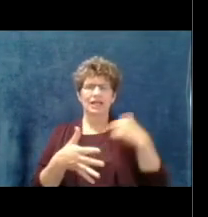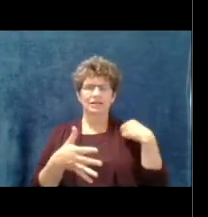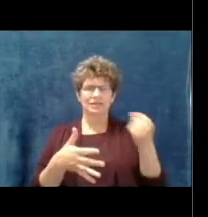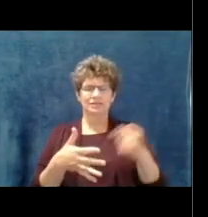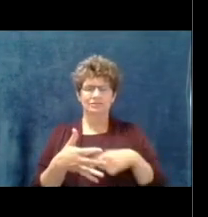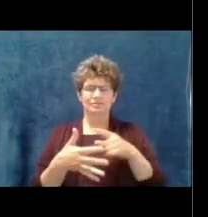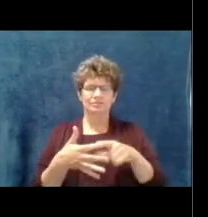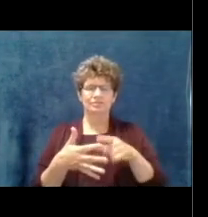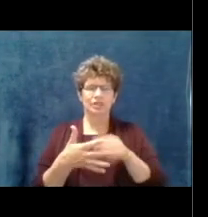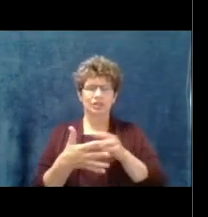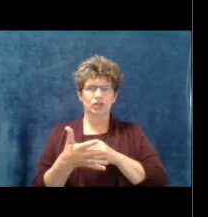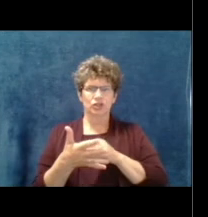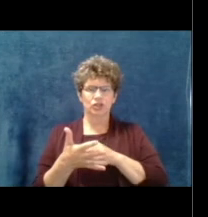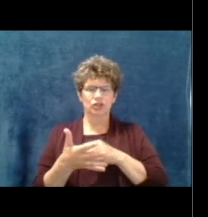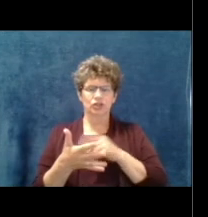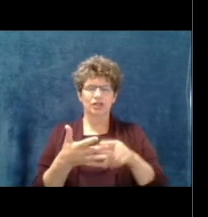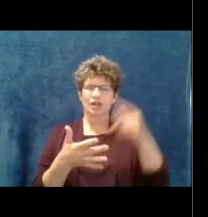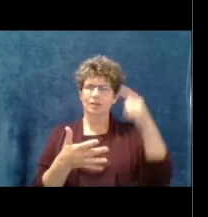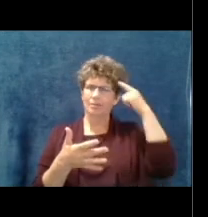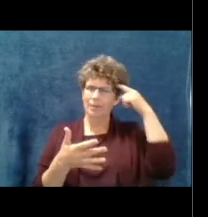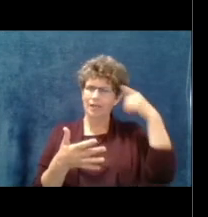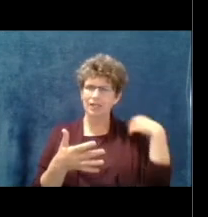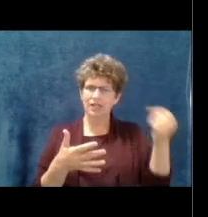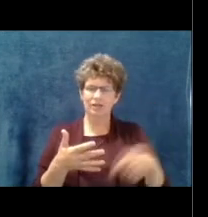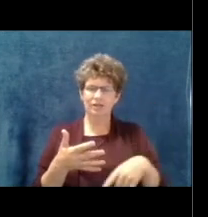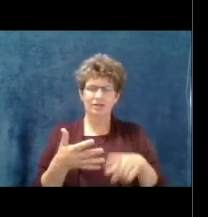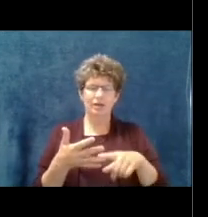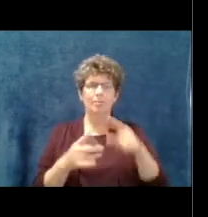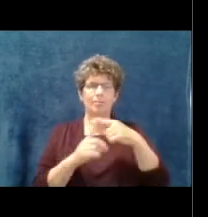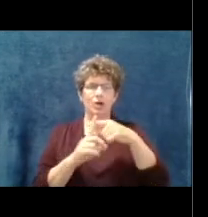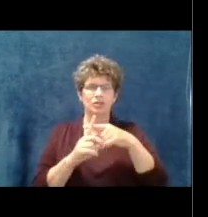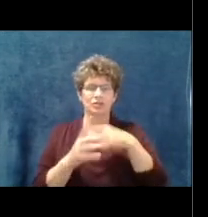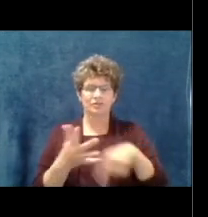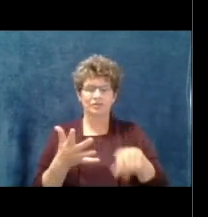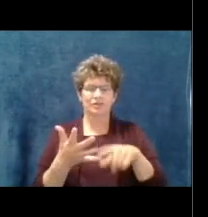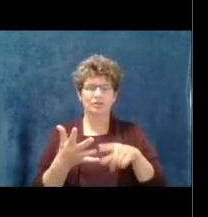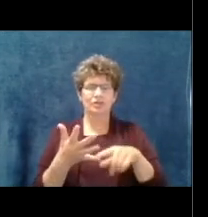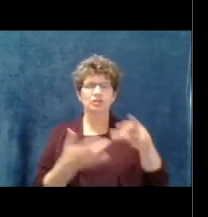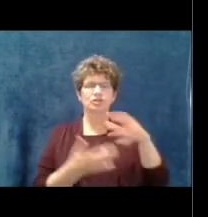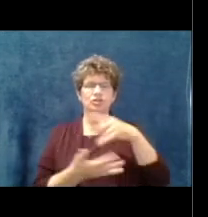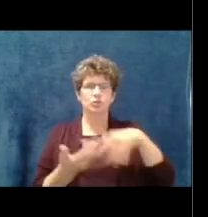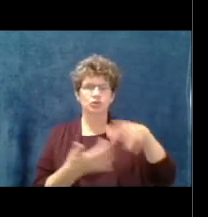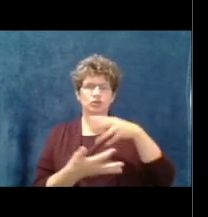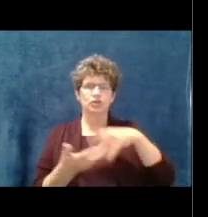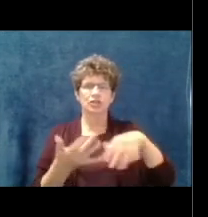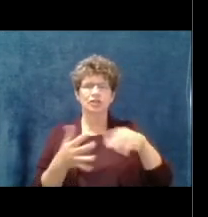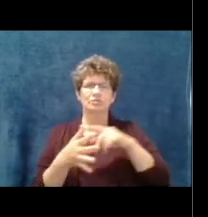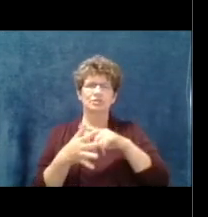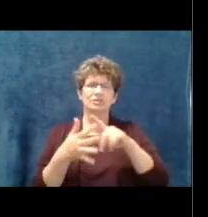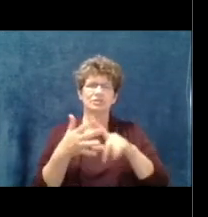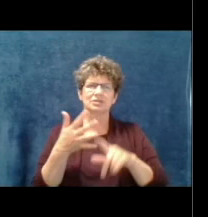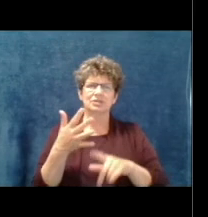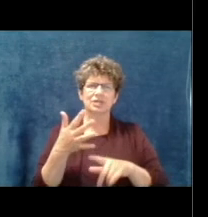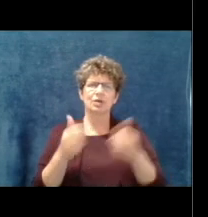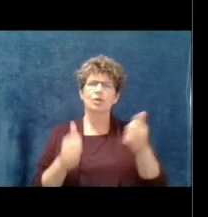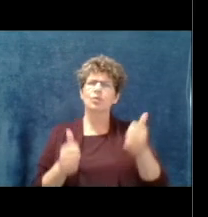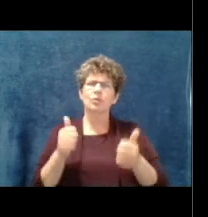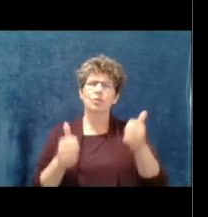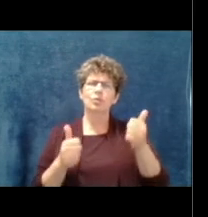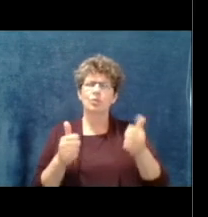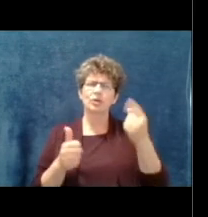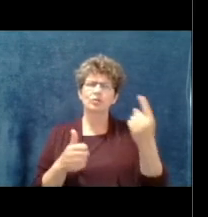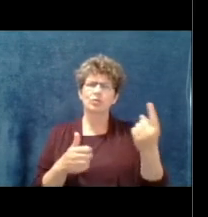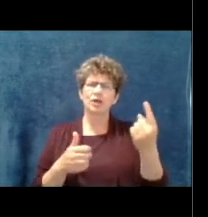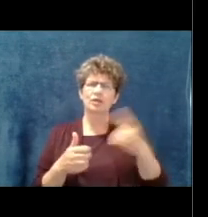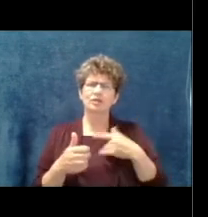new things, mental health, positive thinking, or social engagement. What one of those domains do you think you'd be most interested